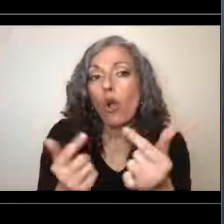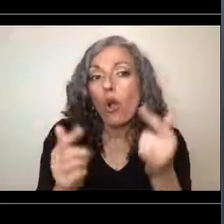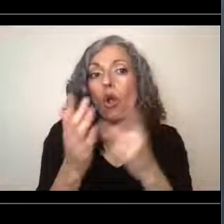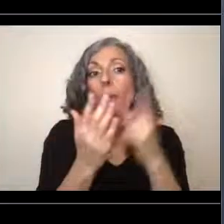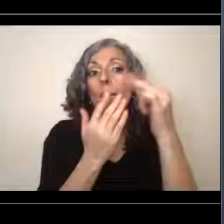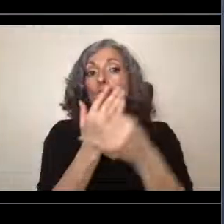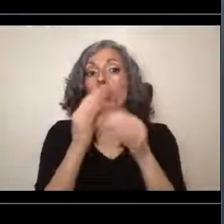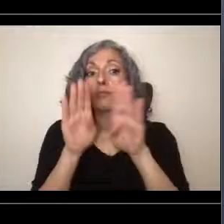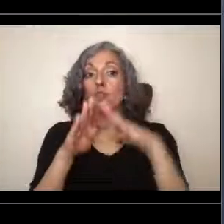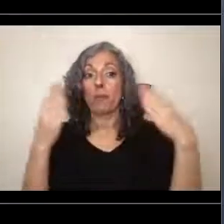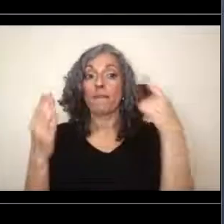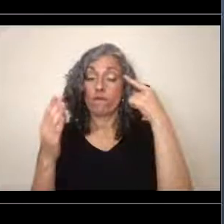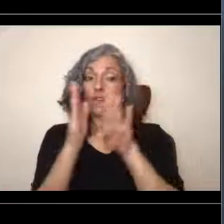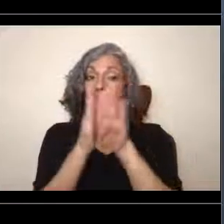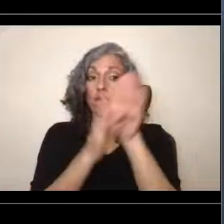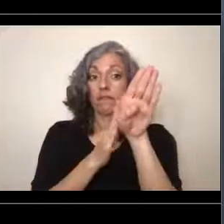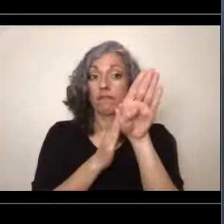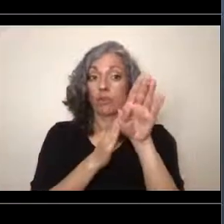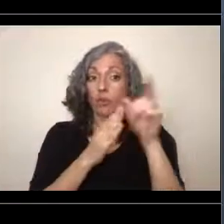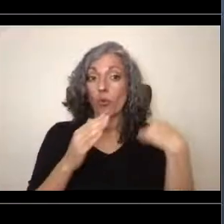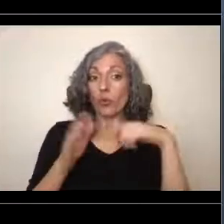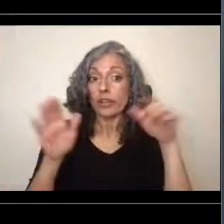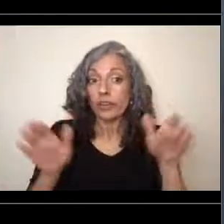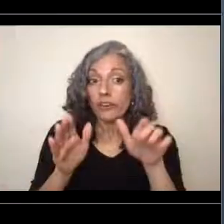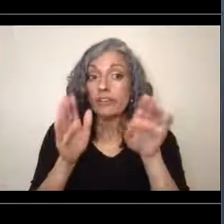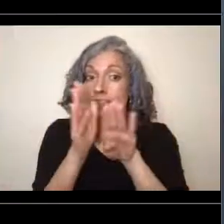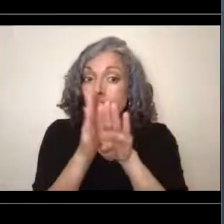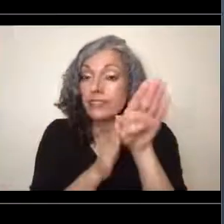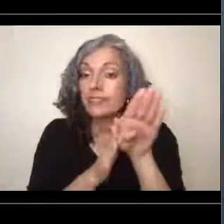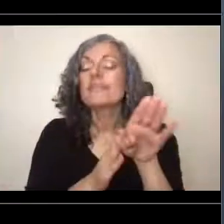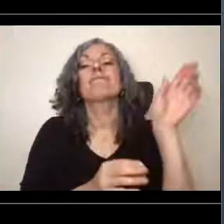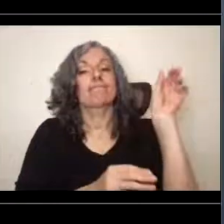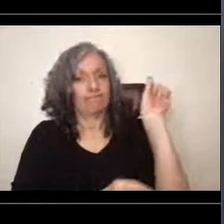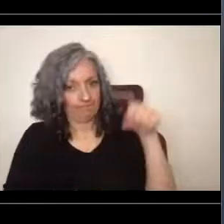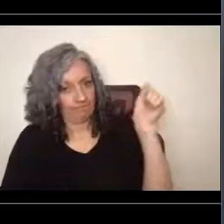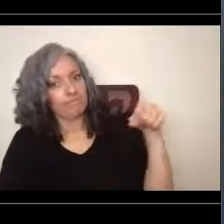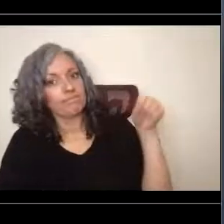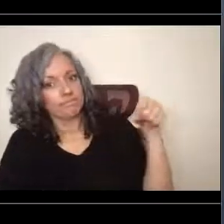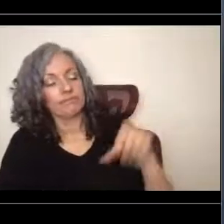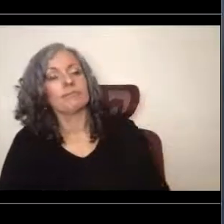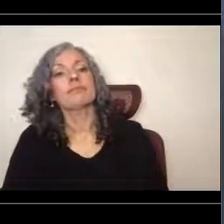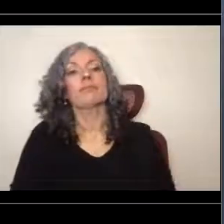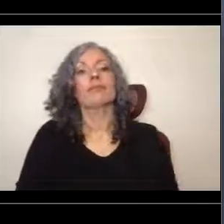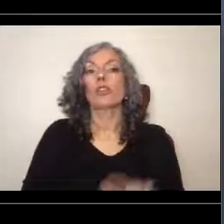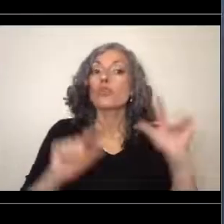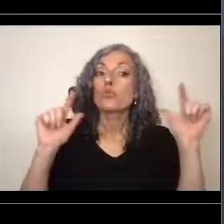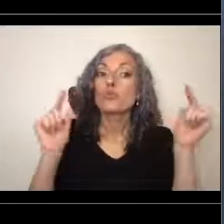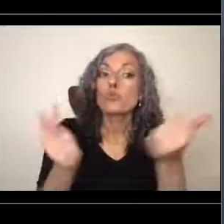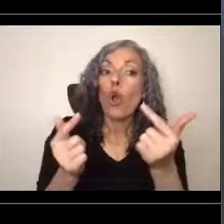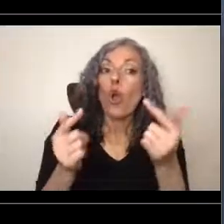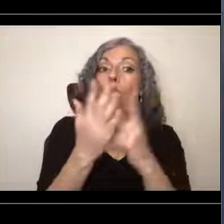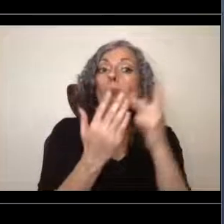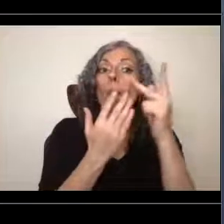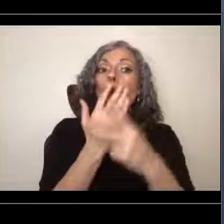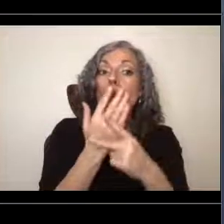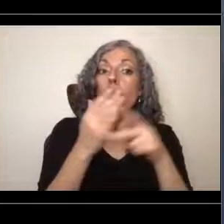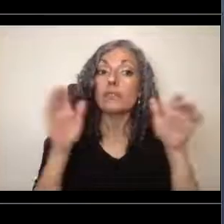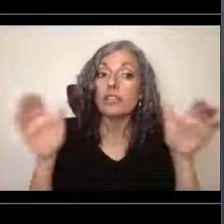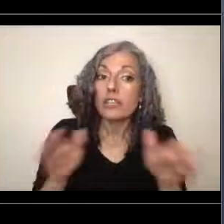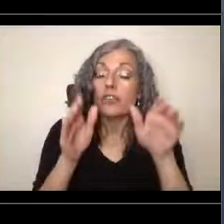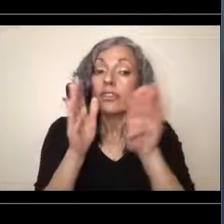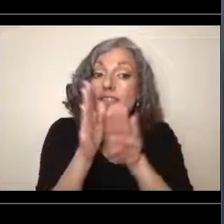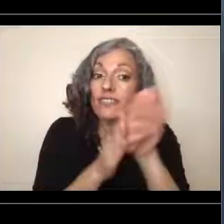we're open for advances, we're encouraging advances? Yes. Okay, so all programs are encouraging advances.